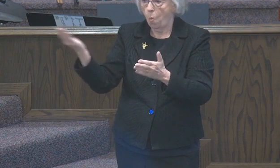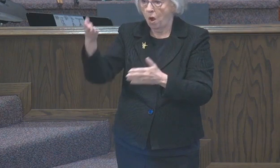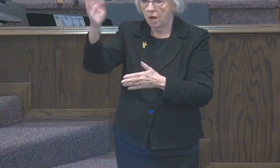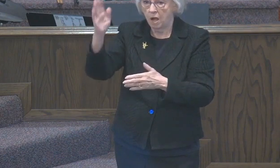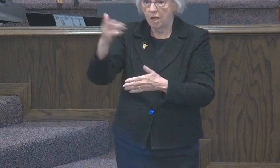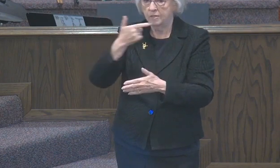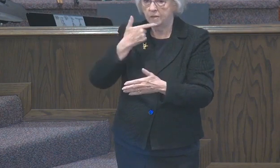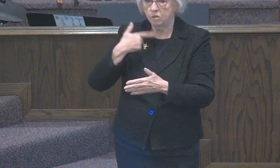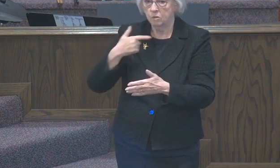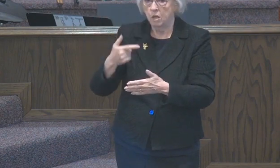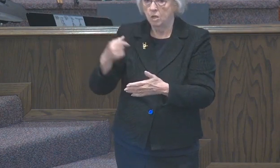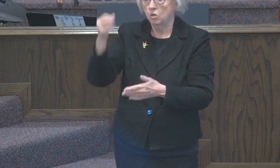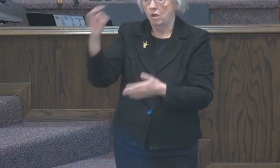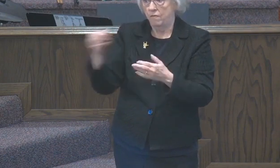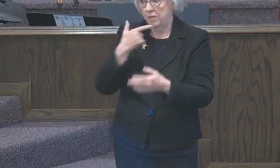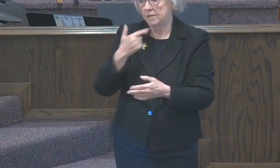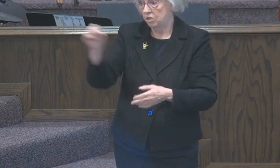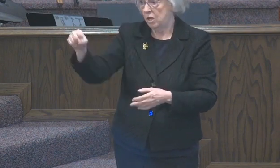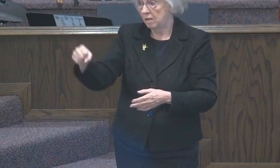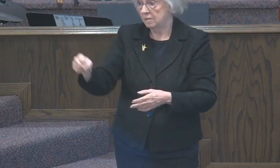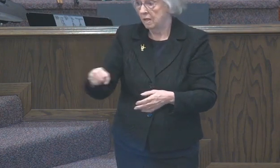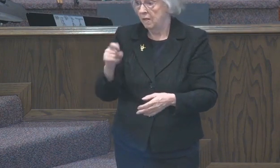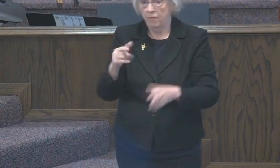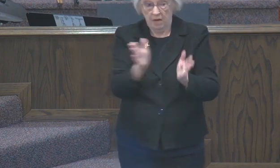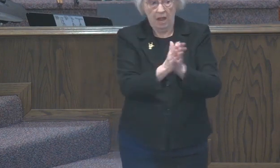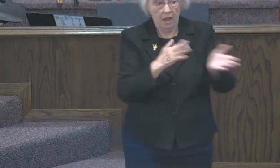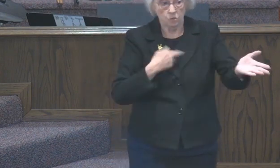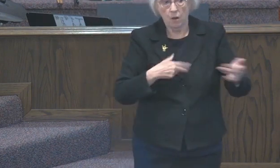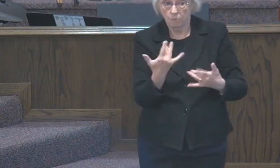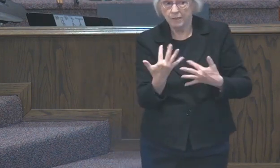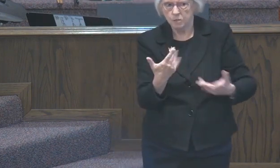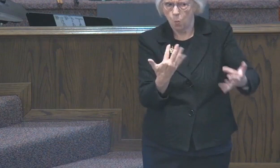beliefs about God that are settled and sure.